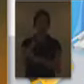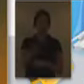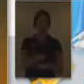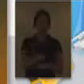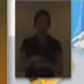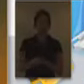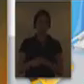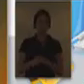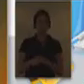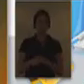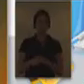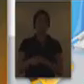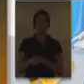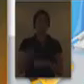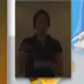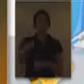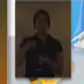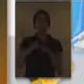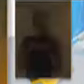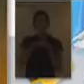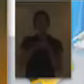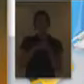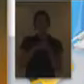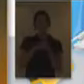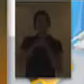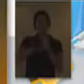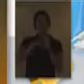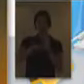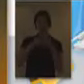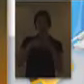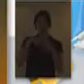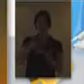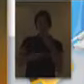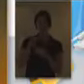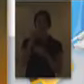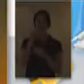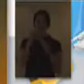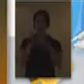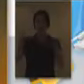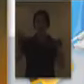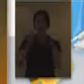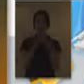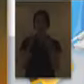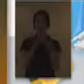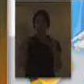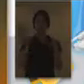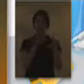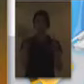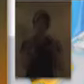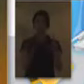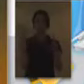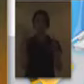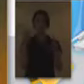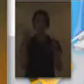And the things that we used, well, we can see here on the screen, we have a touch screen, a TV,